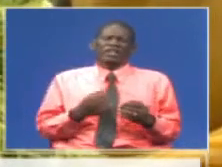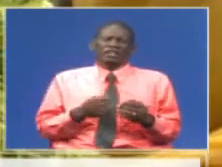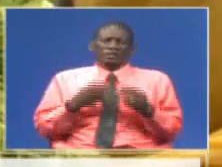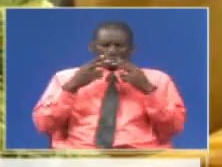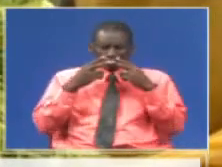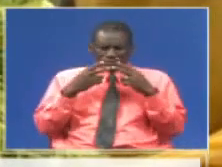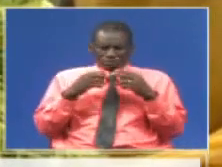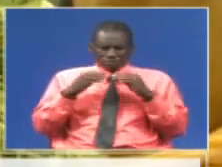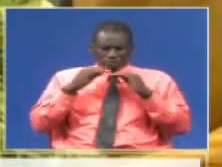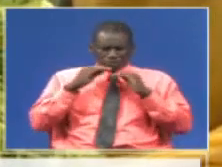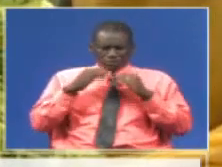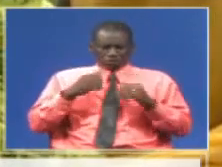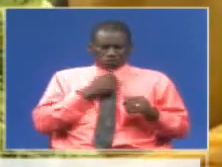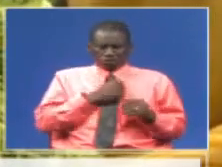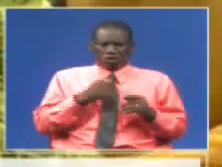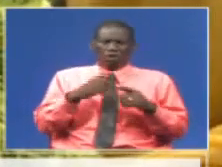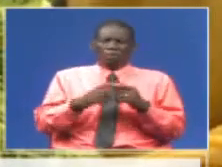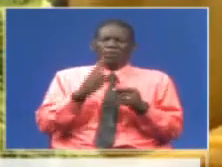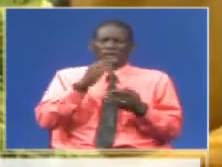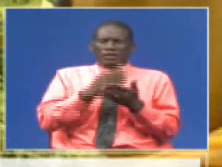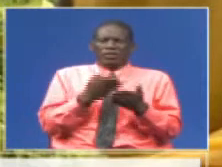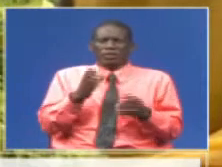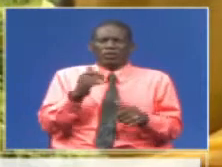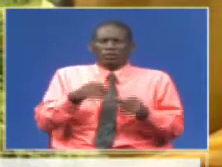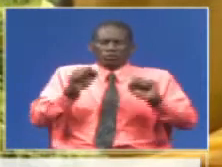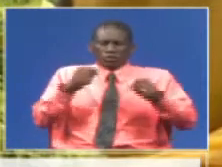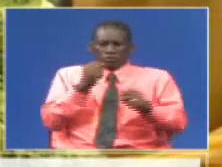was able to do,